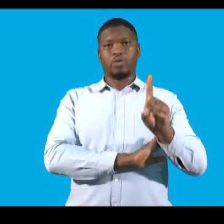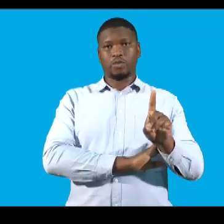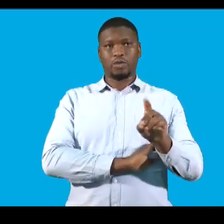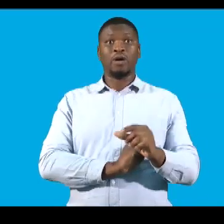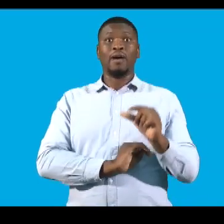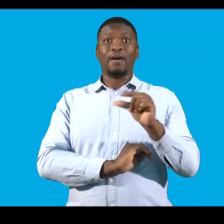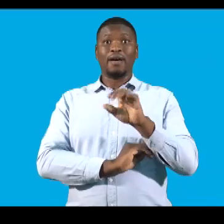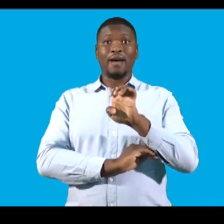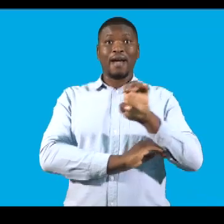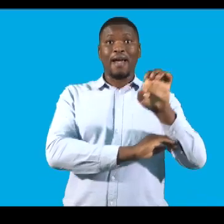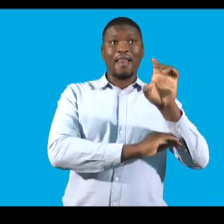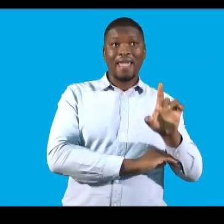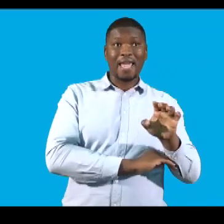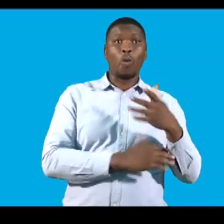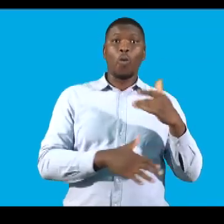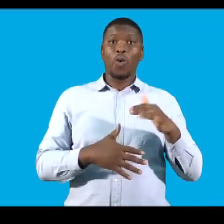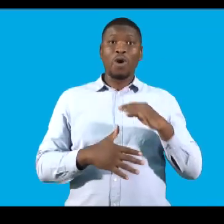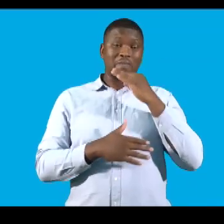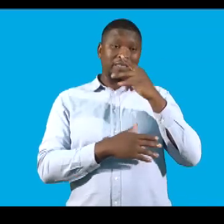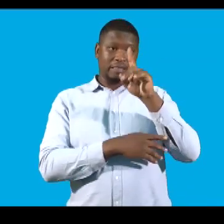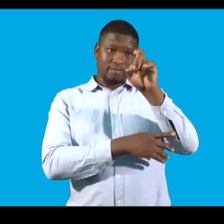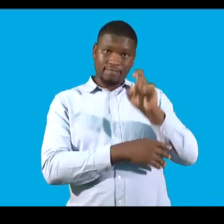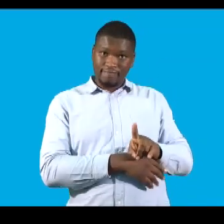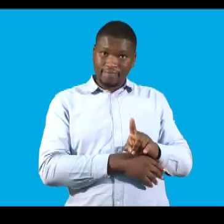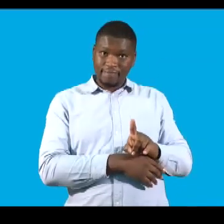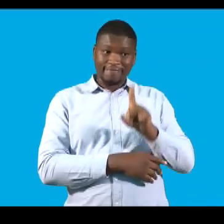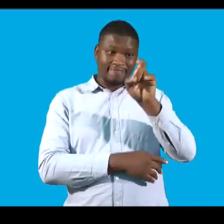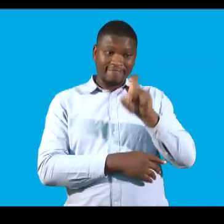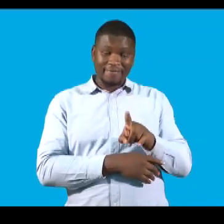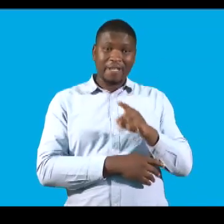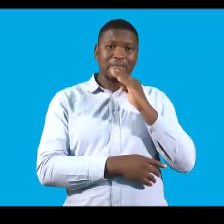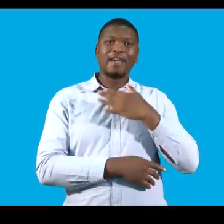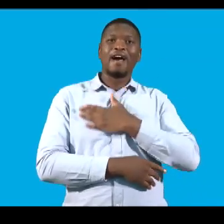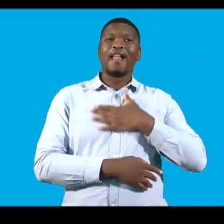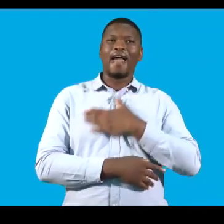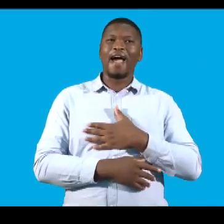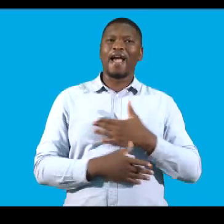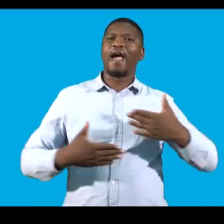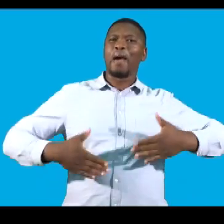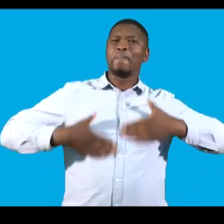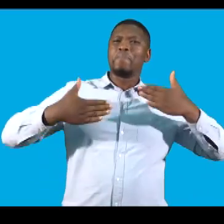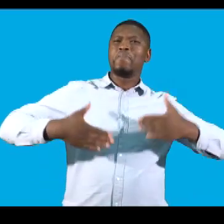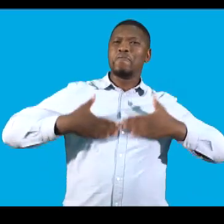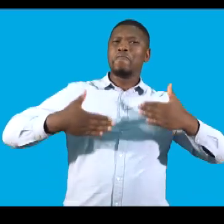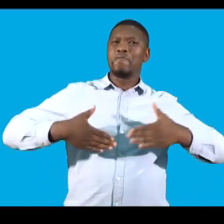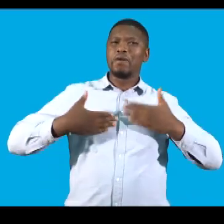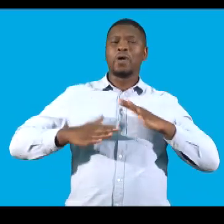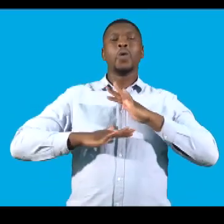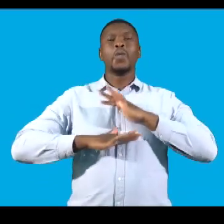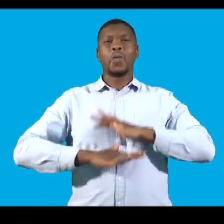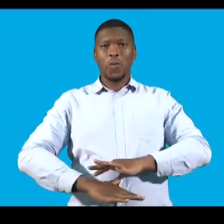the great storm is over. The exclamation glee creates a mood of joy, happiness,